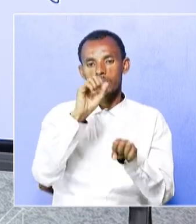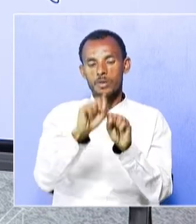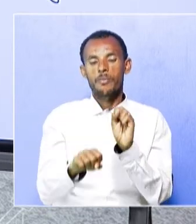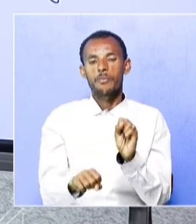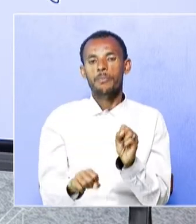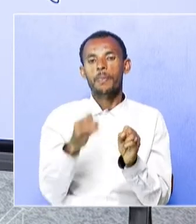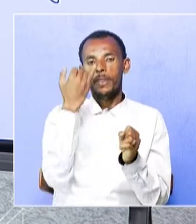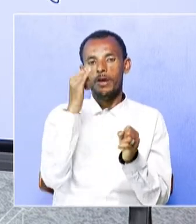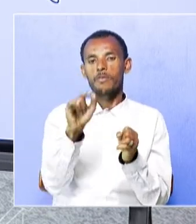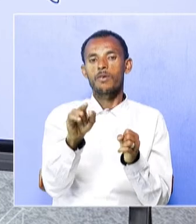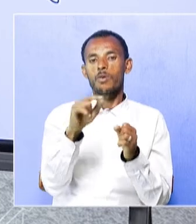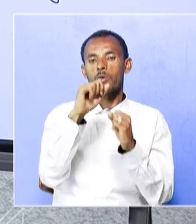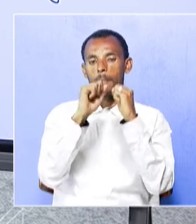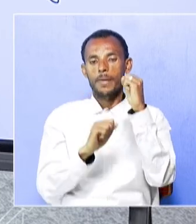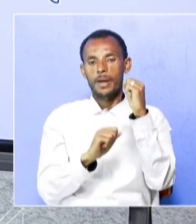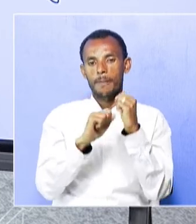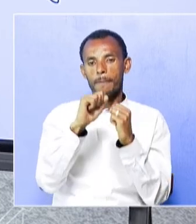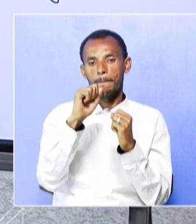So if you compare